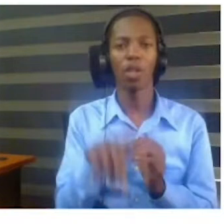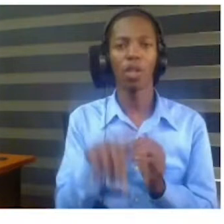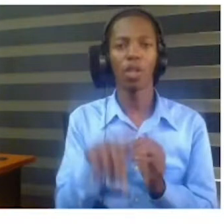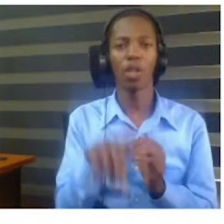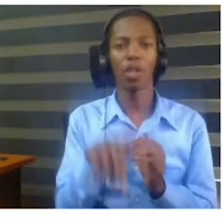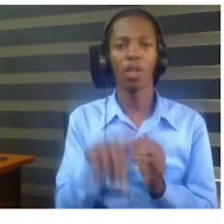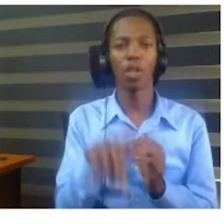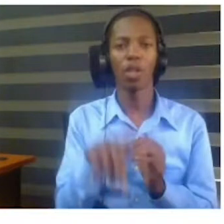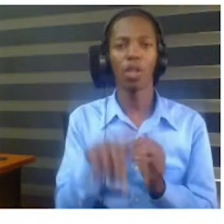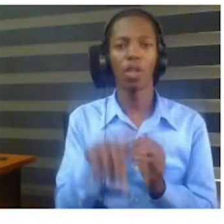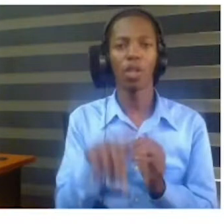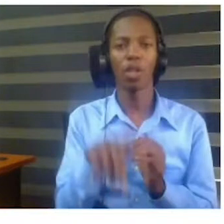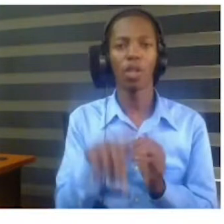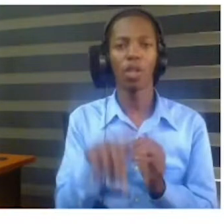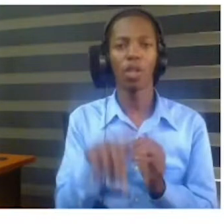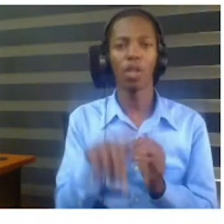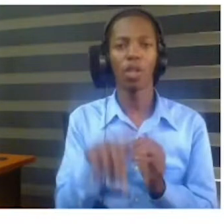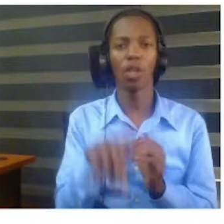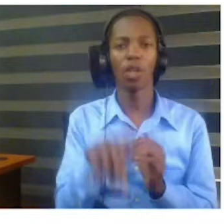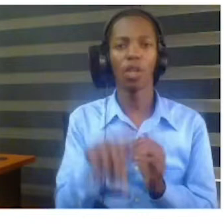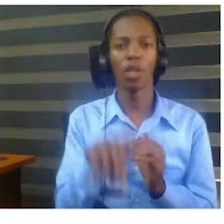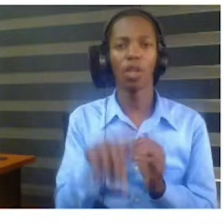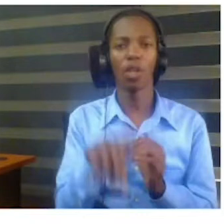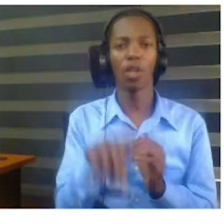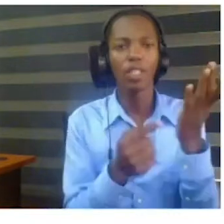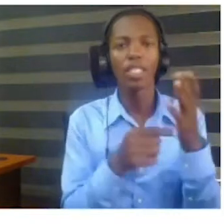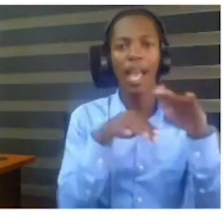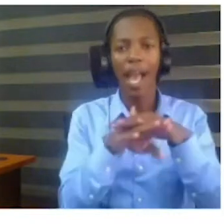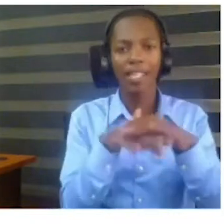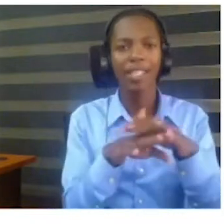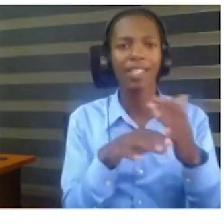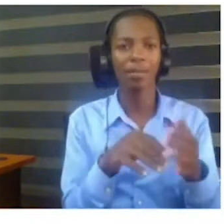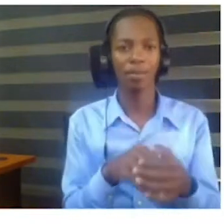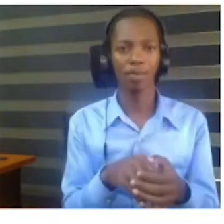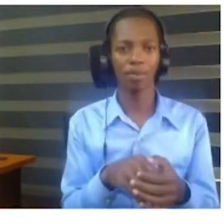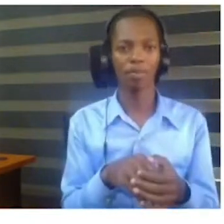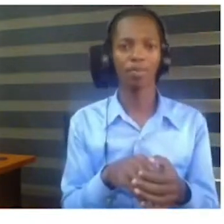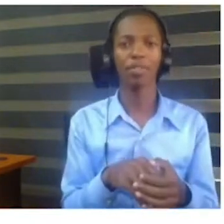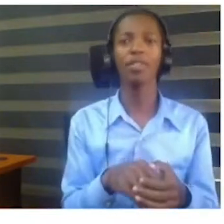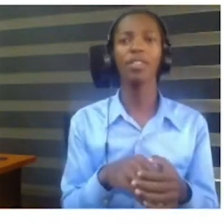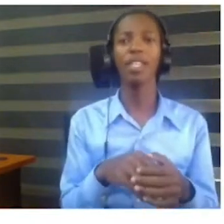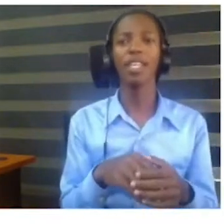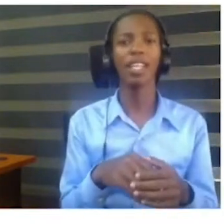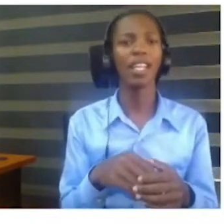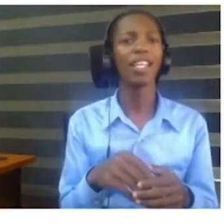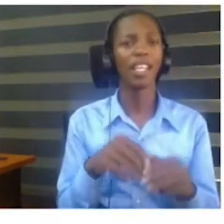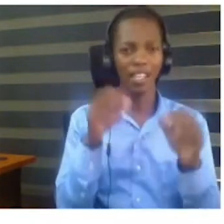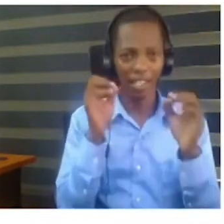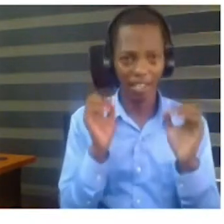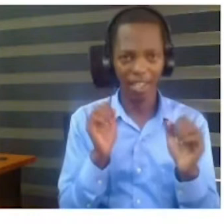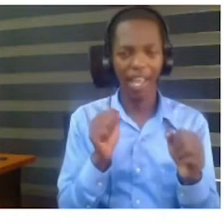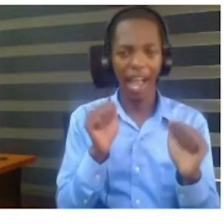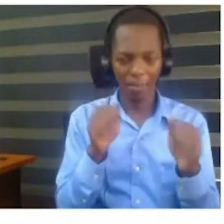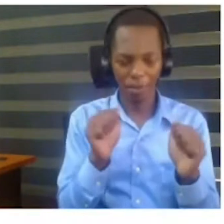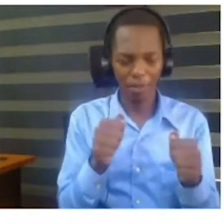Content Accessibility Guidelines. For apps, there's the Android Accessibility Guidelines and